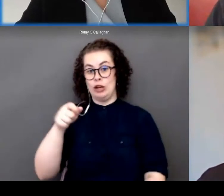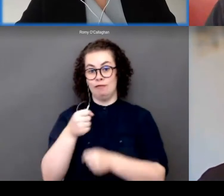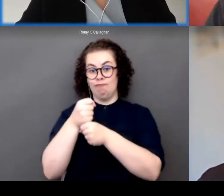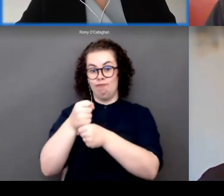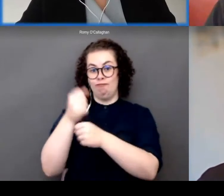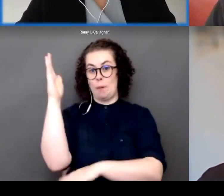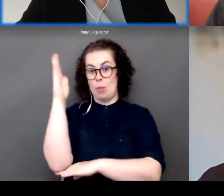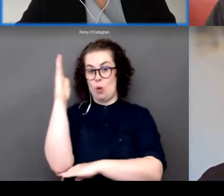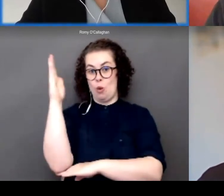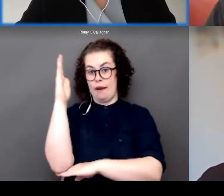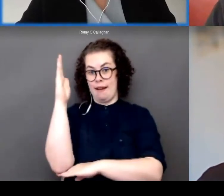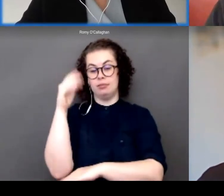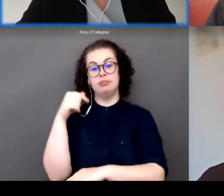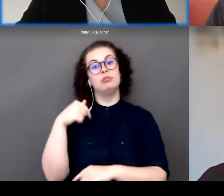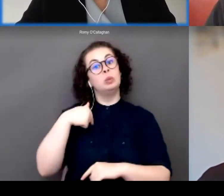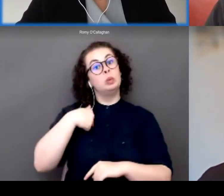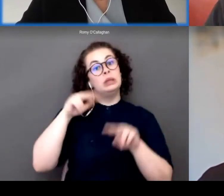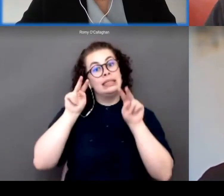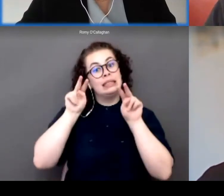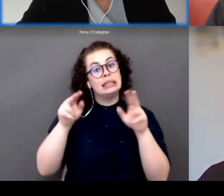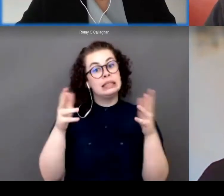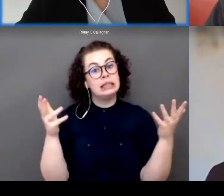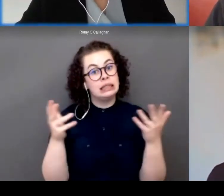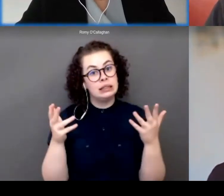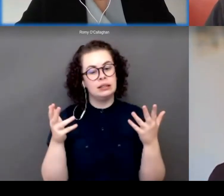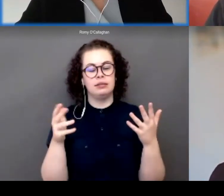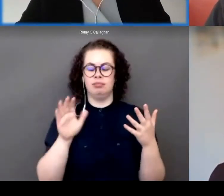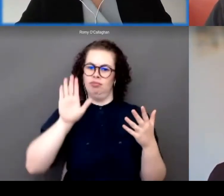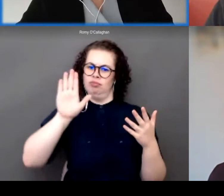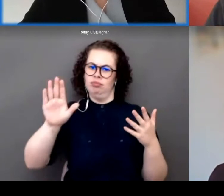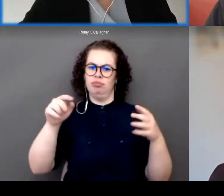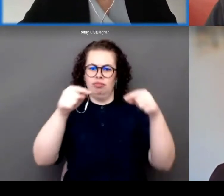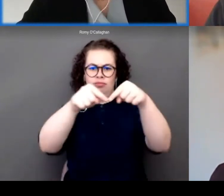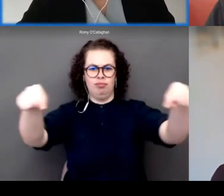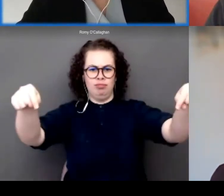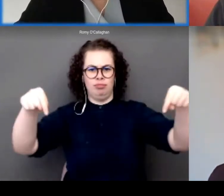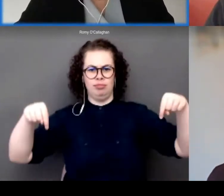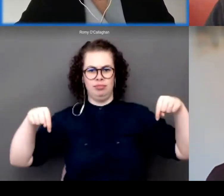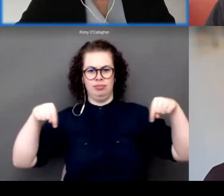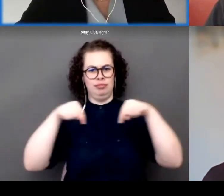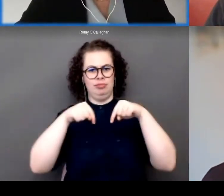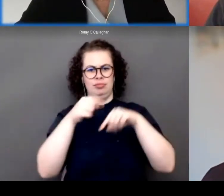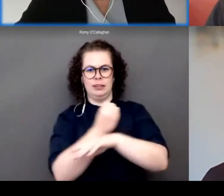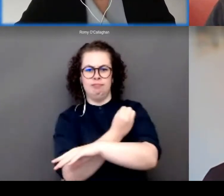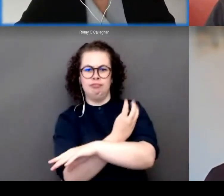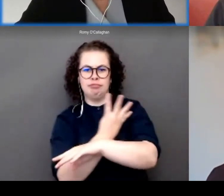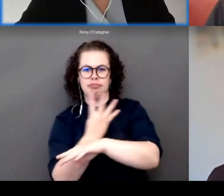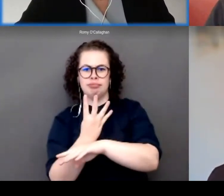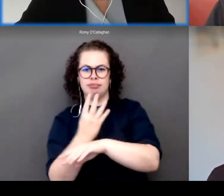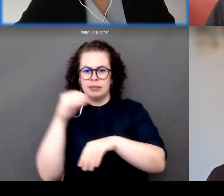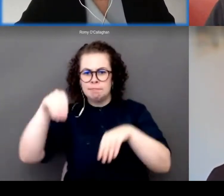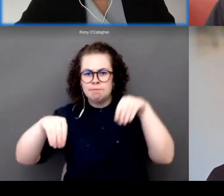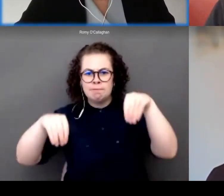As we have seen in Bologna, the temporary mid of Piazza Rossini has been also used as